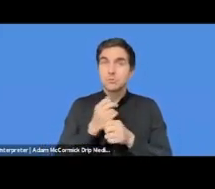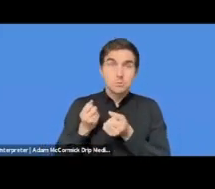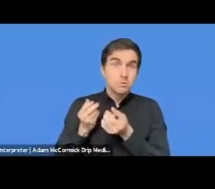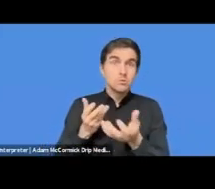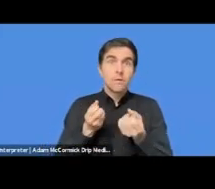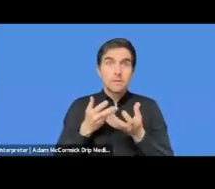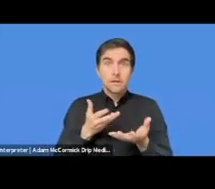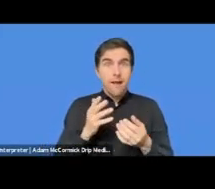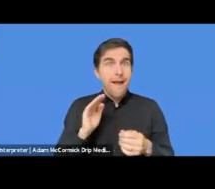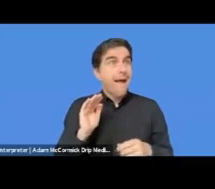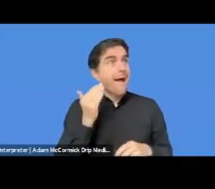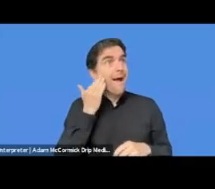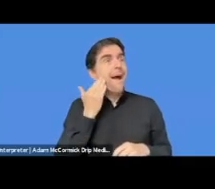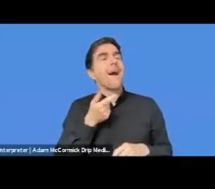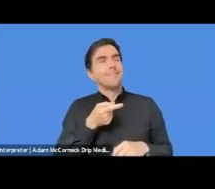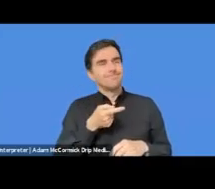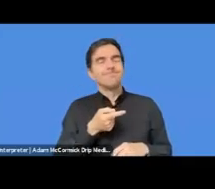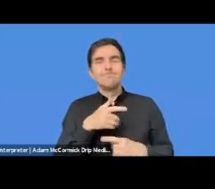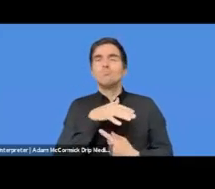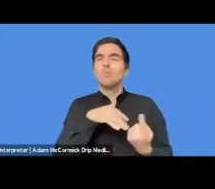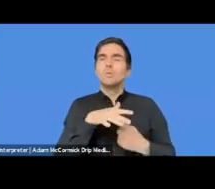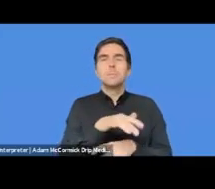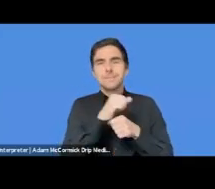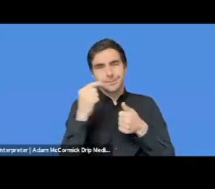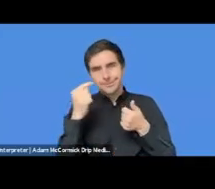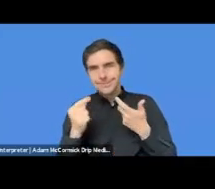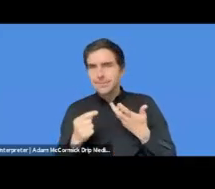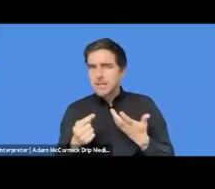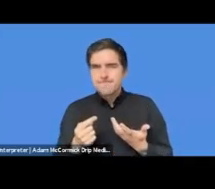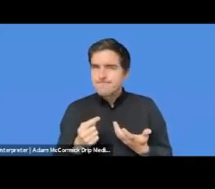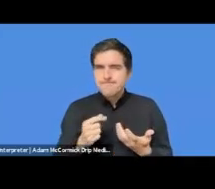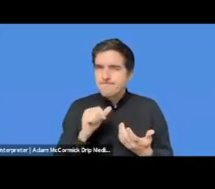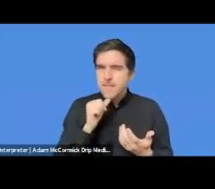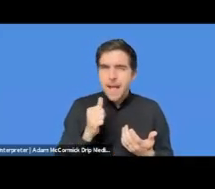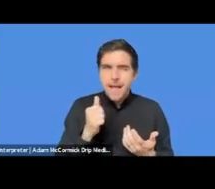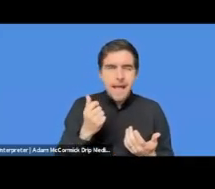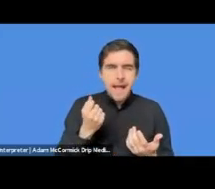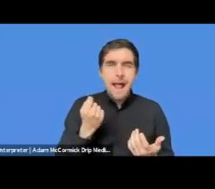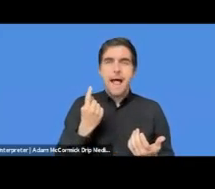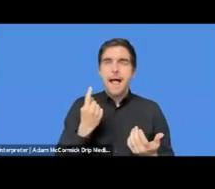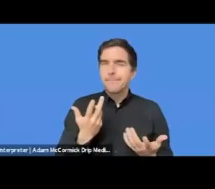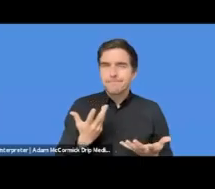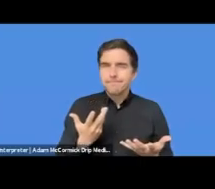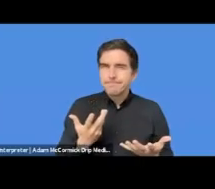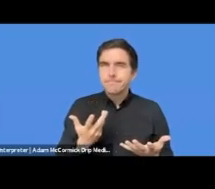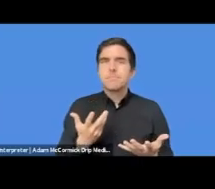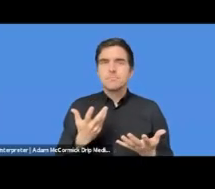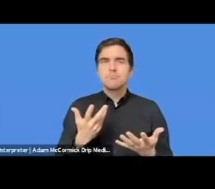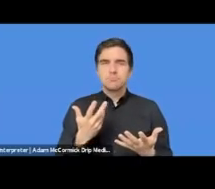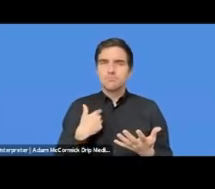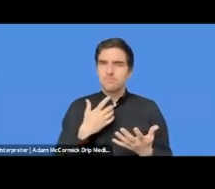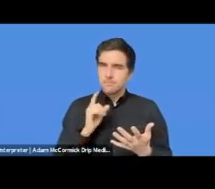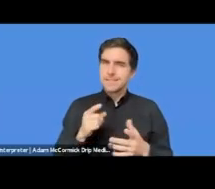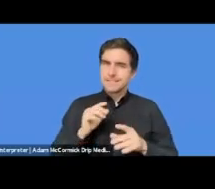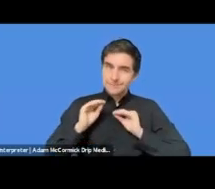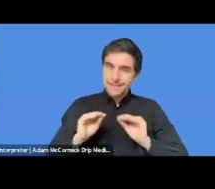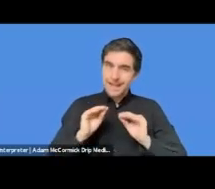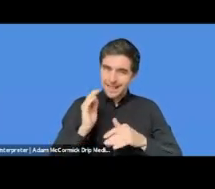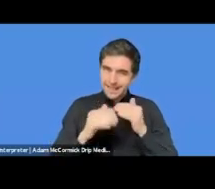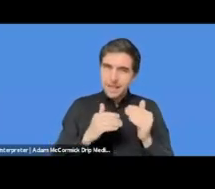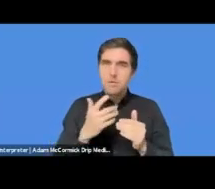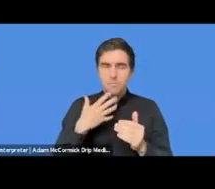social protection service providers did not understand social protection. But now, following the training, we have a